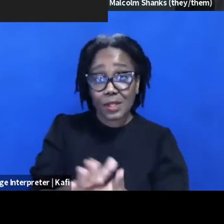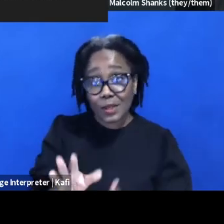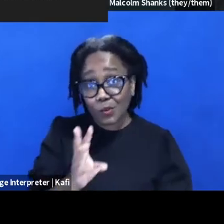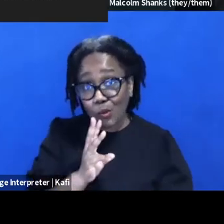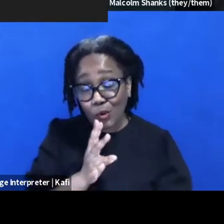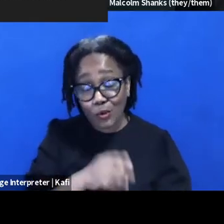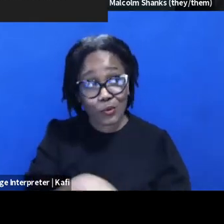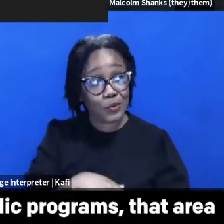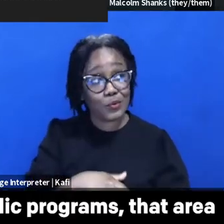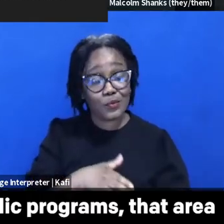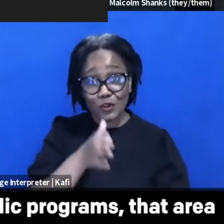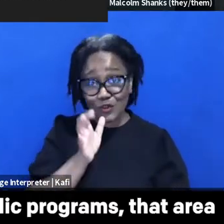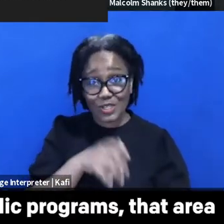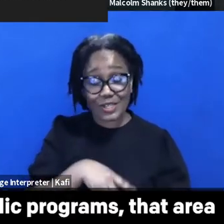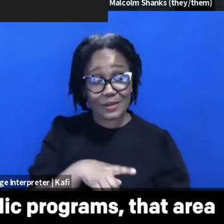employment,